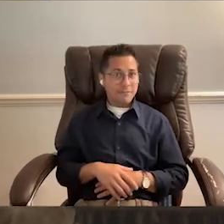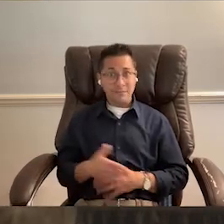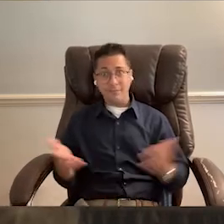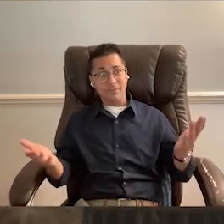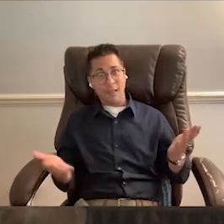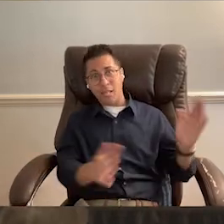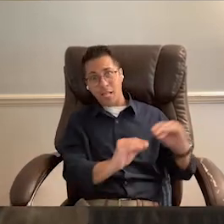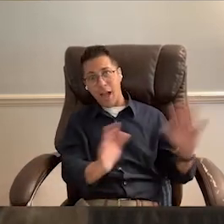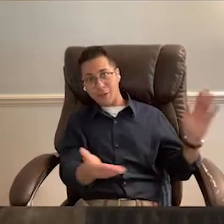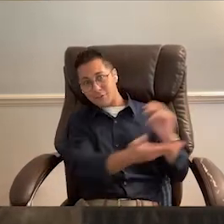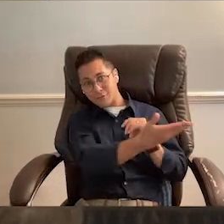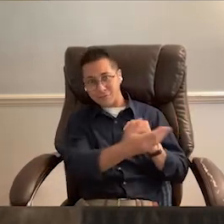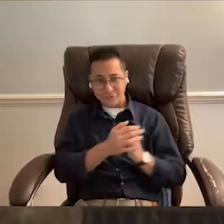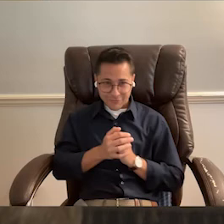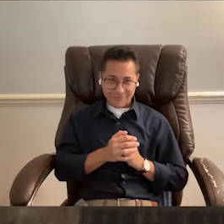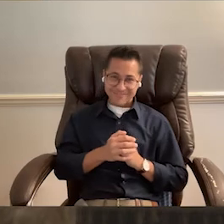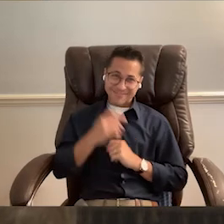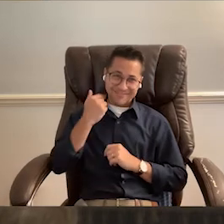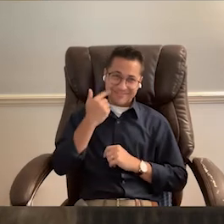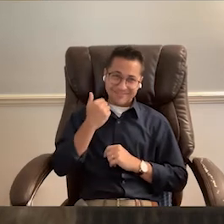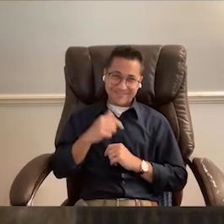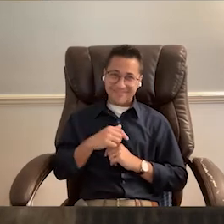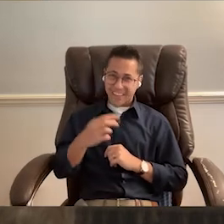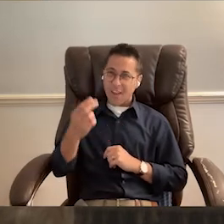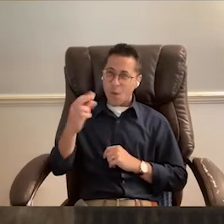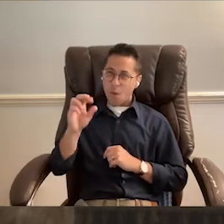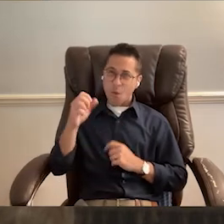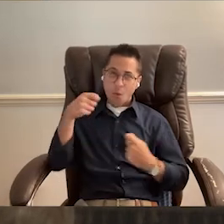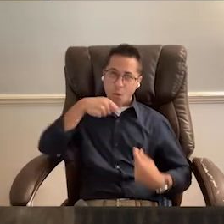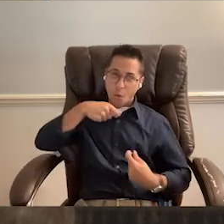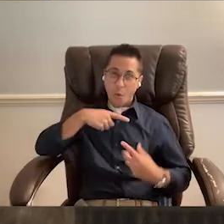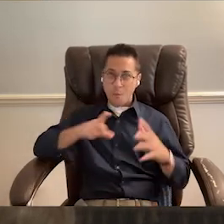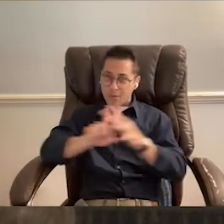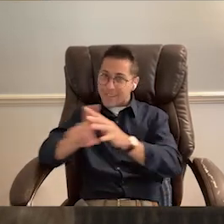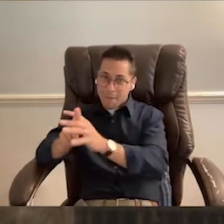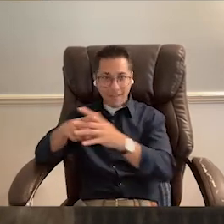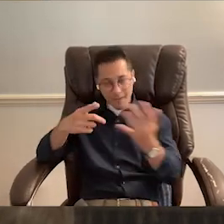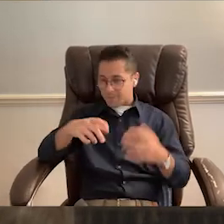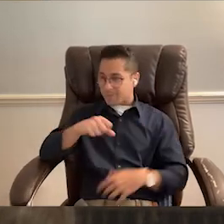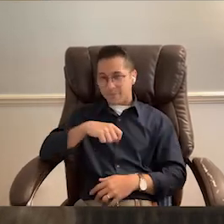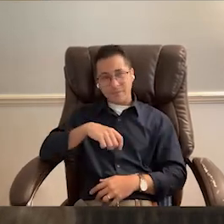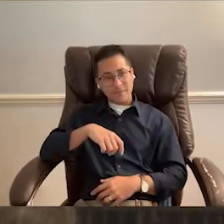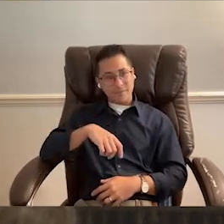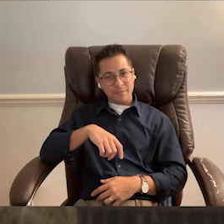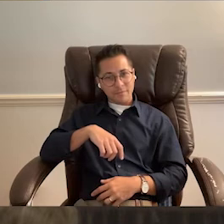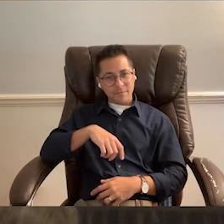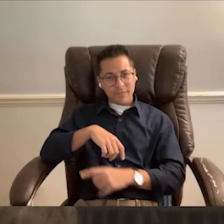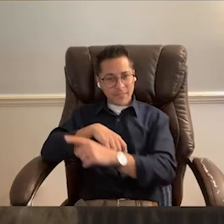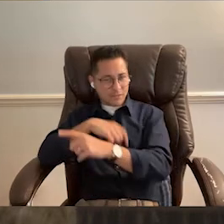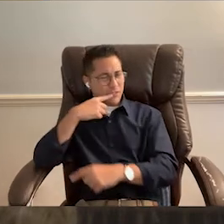12. Oh, Well, that's- preteen. yeah. Yeah. So it's just like it's Hello. No, yeah. It's getting worse as